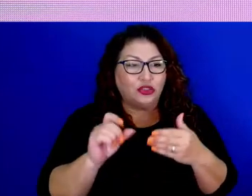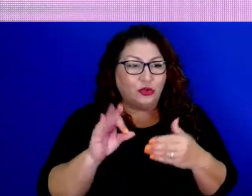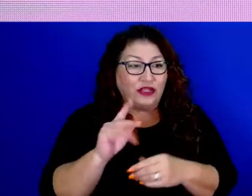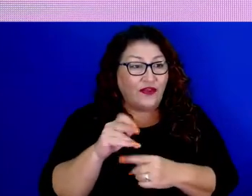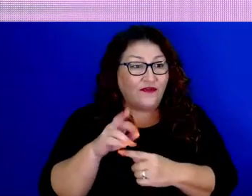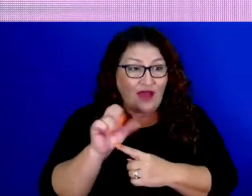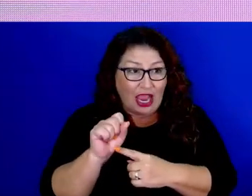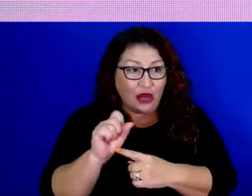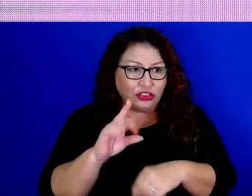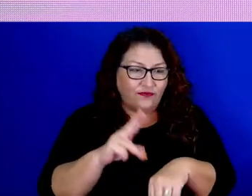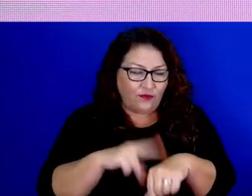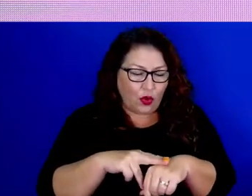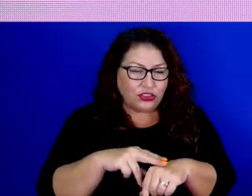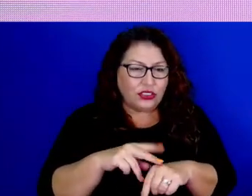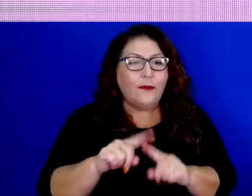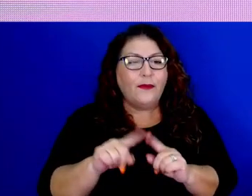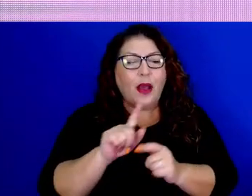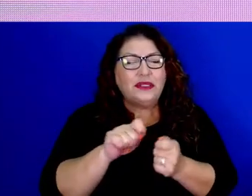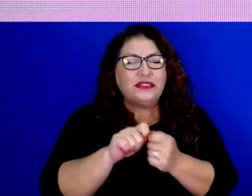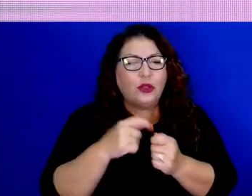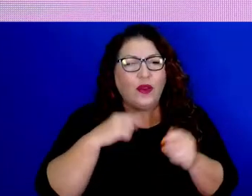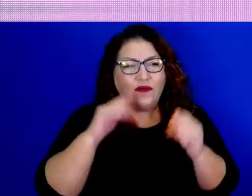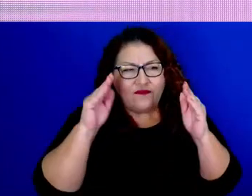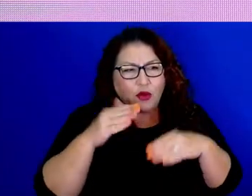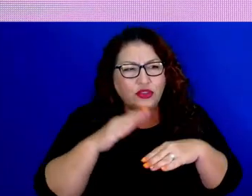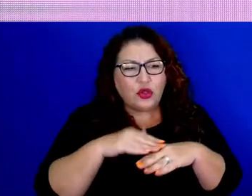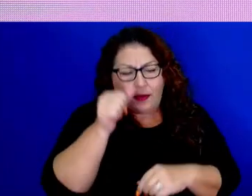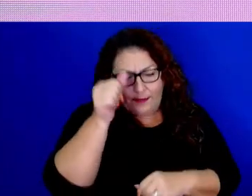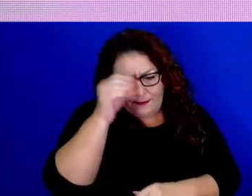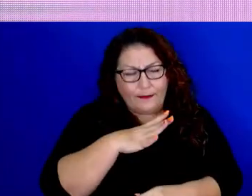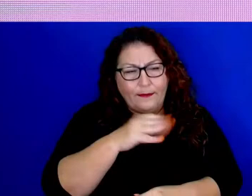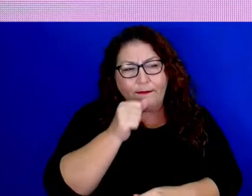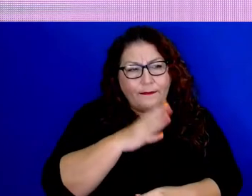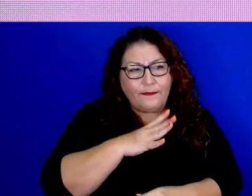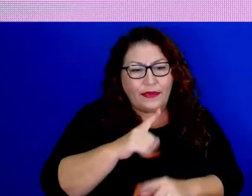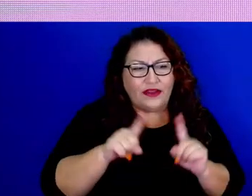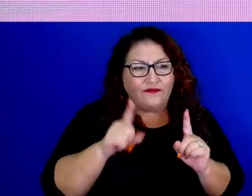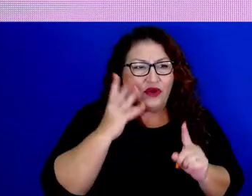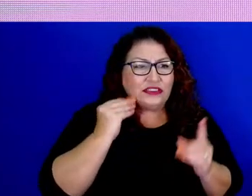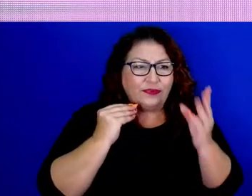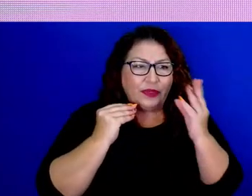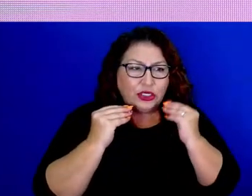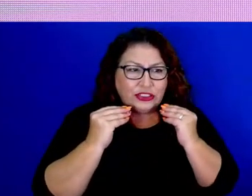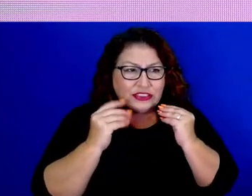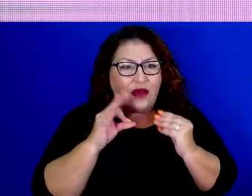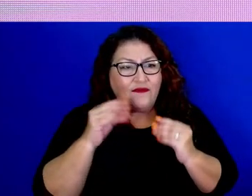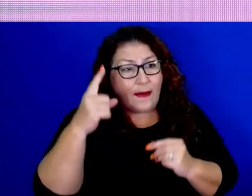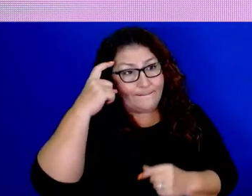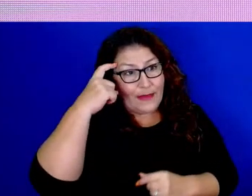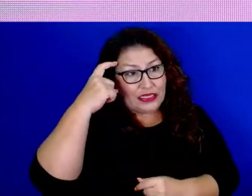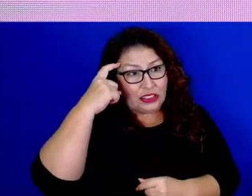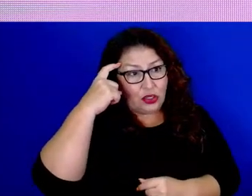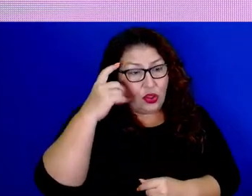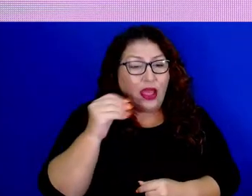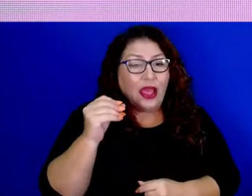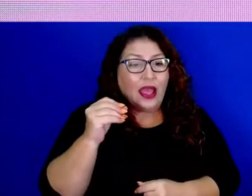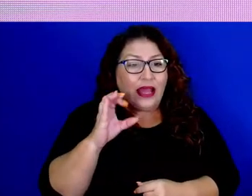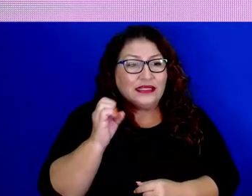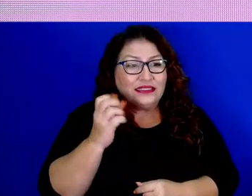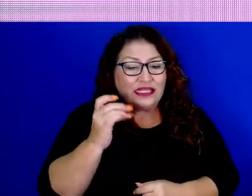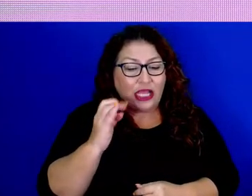we focused on women's and men's different experiences of mental and sexual and reproductive health.